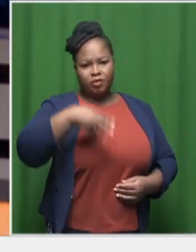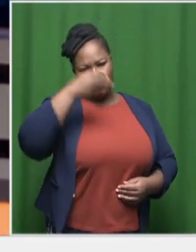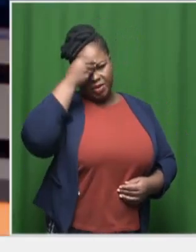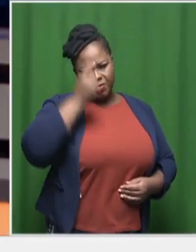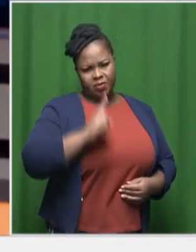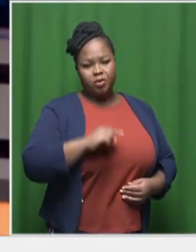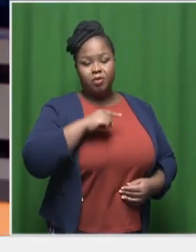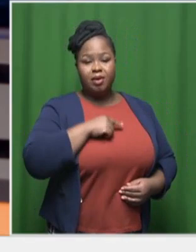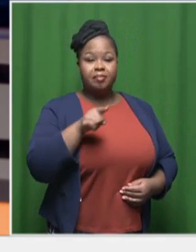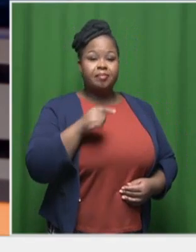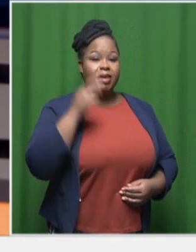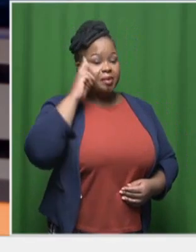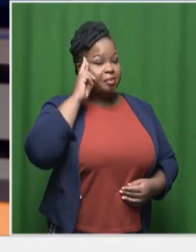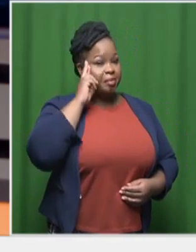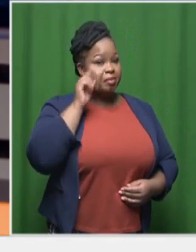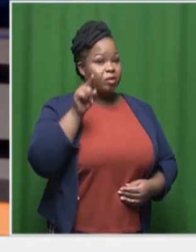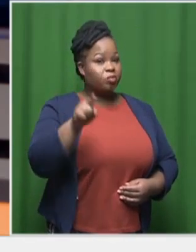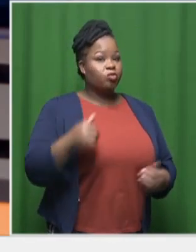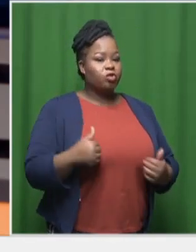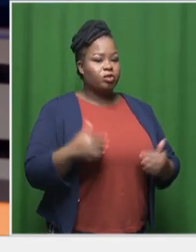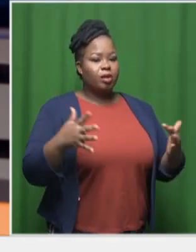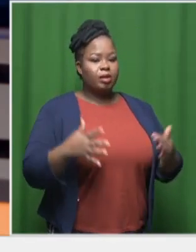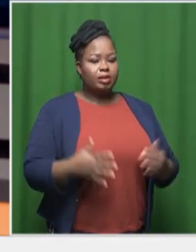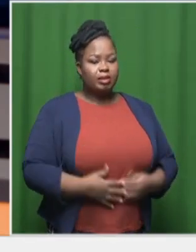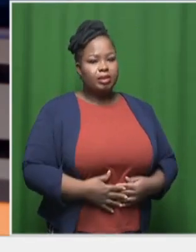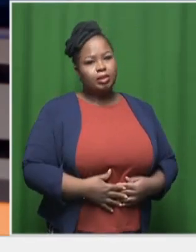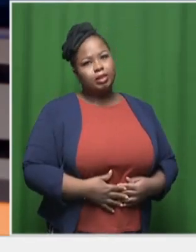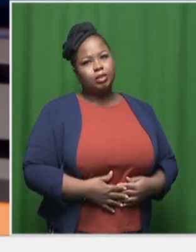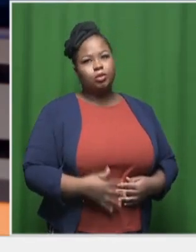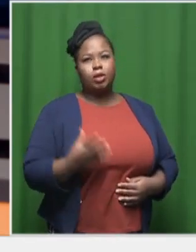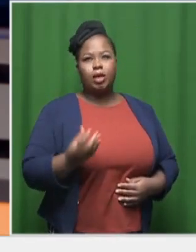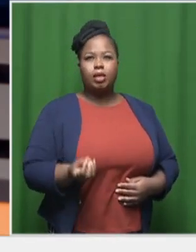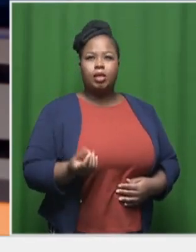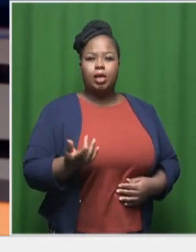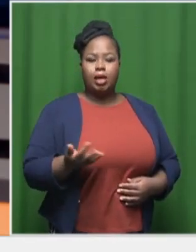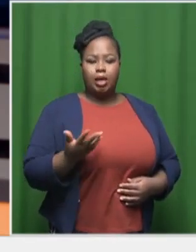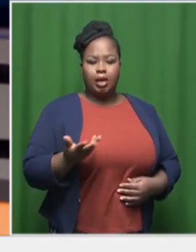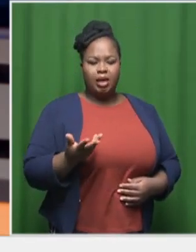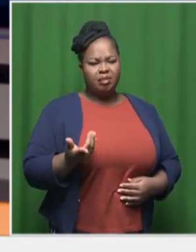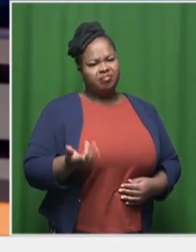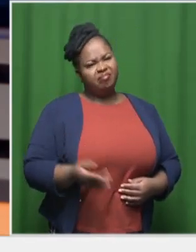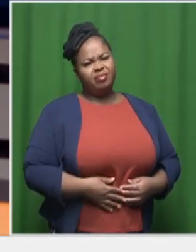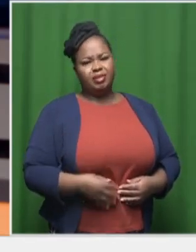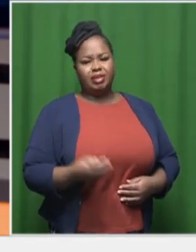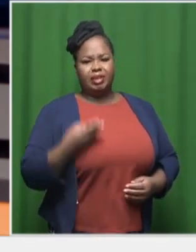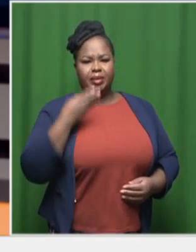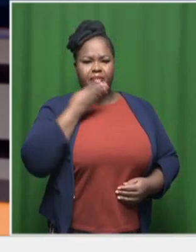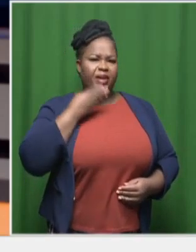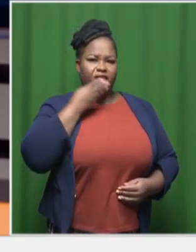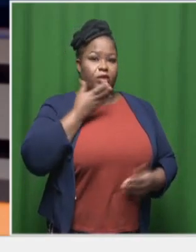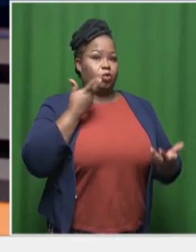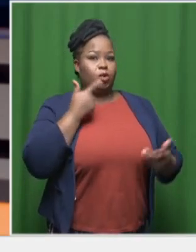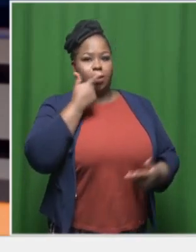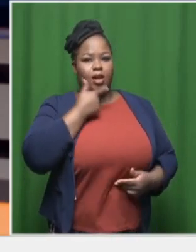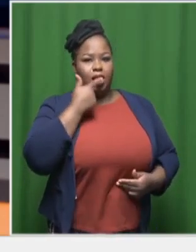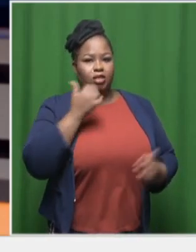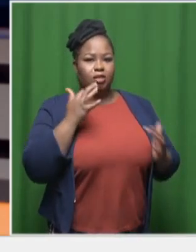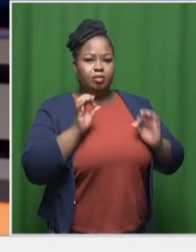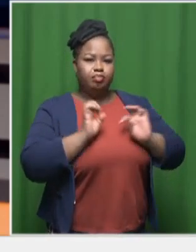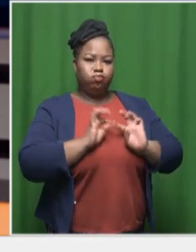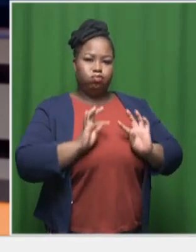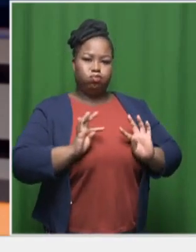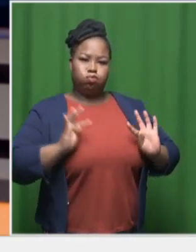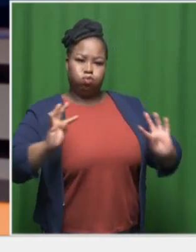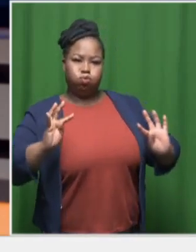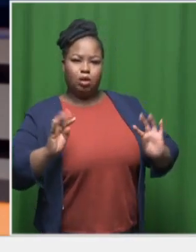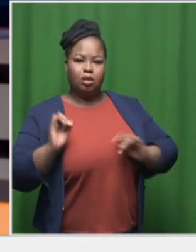when you started, you had these, whether they were breakfasts or lunch, you know, these sessions that you had